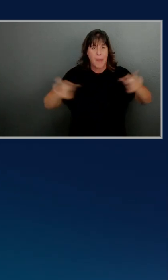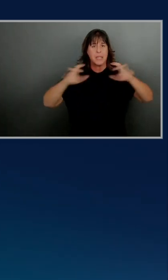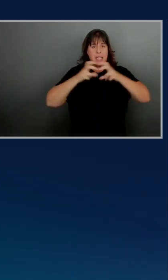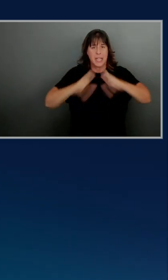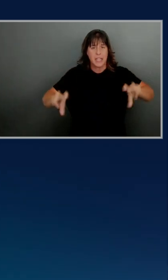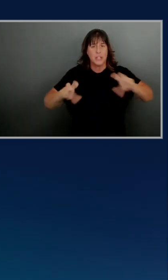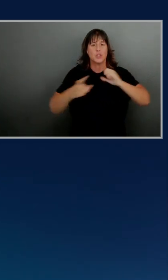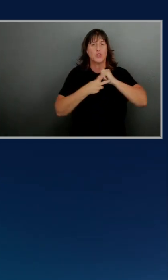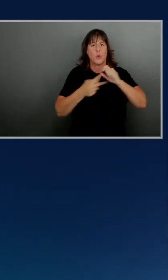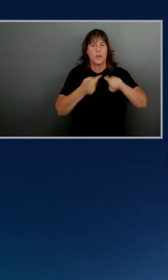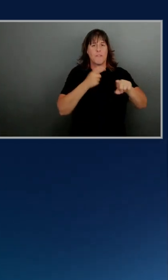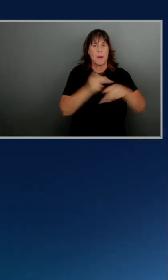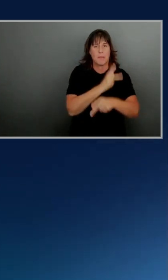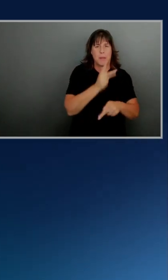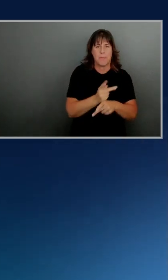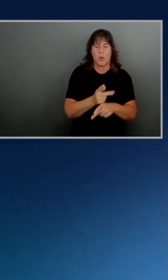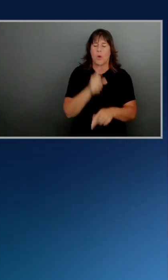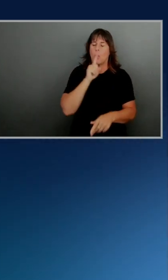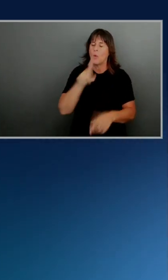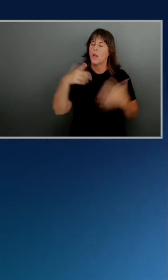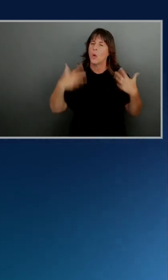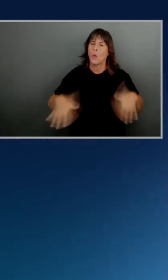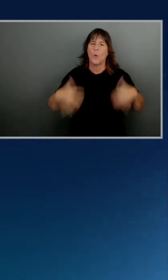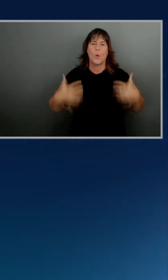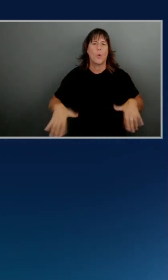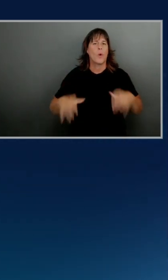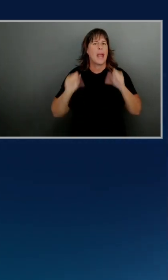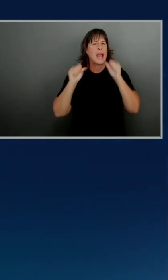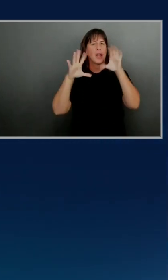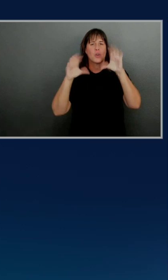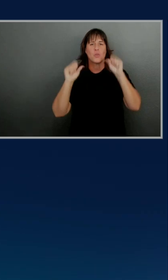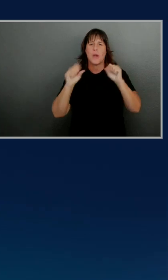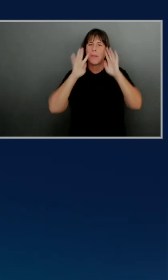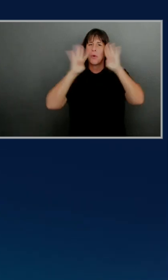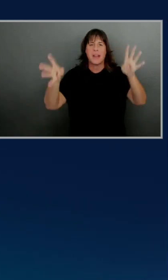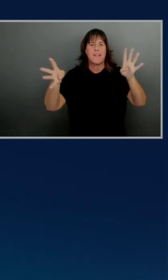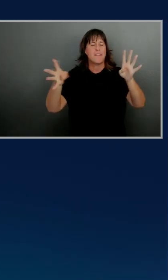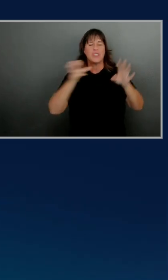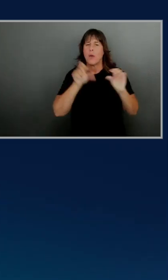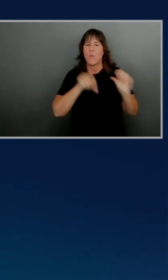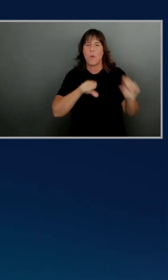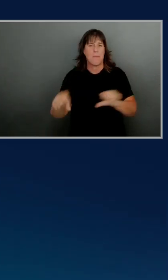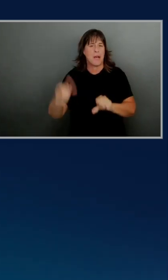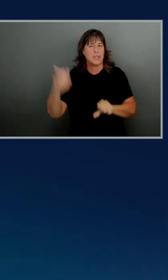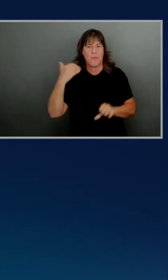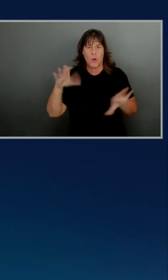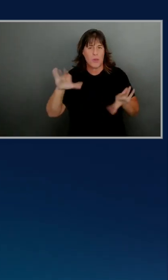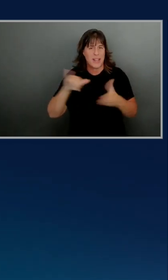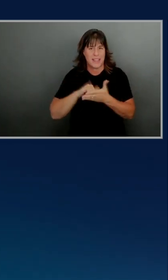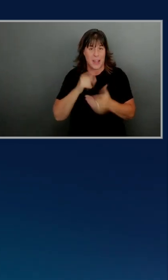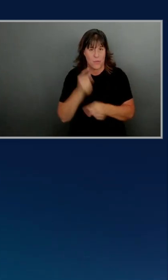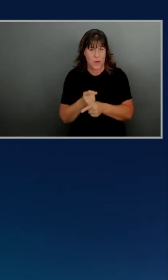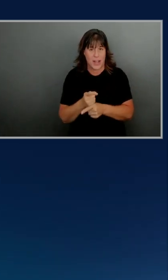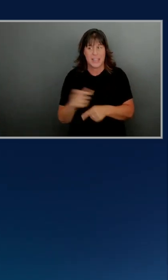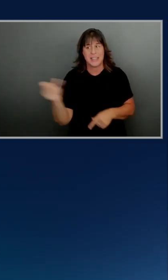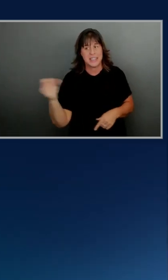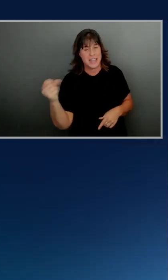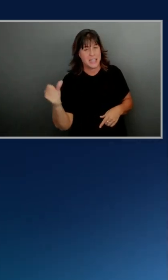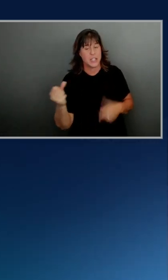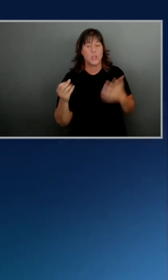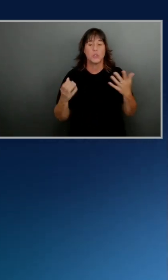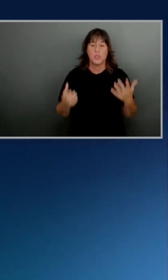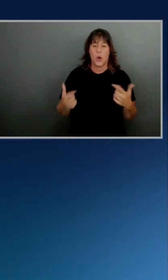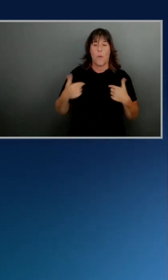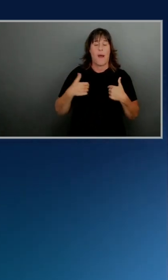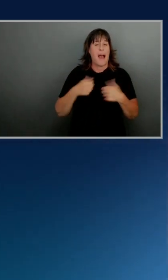has like really brought about incredible innovations that weren't possible before we did that, right? Yep. Yes, true. So I